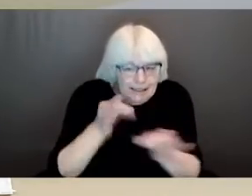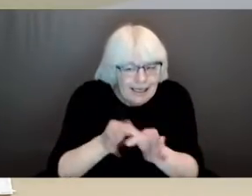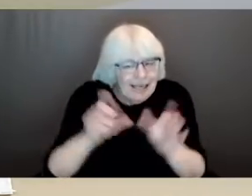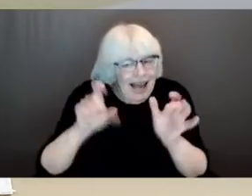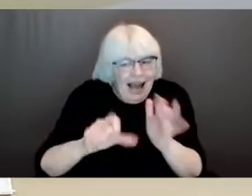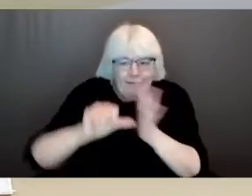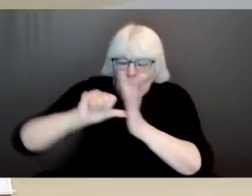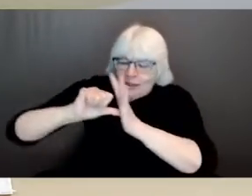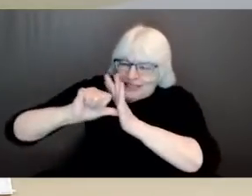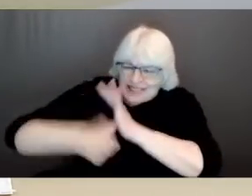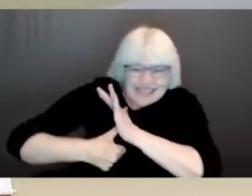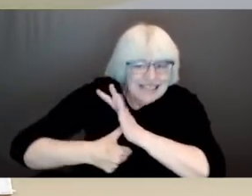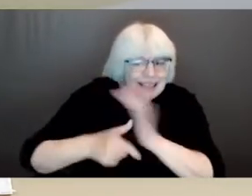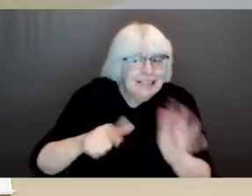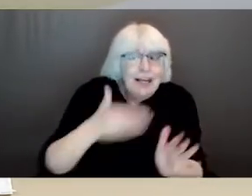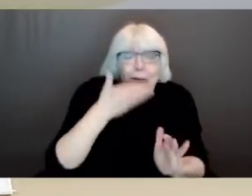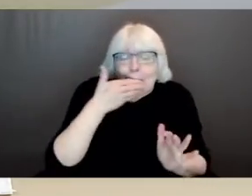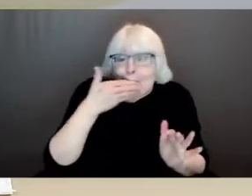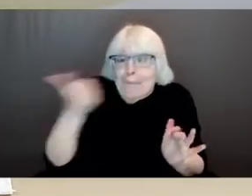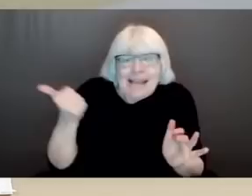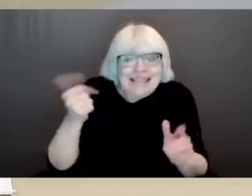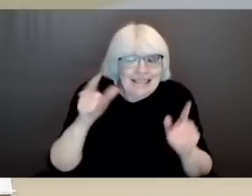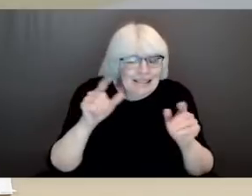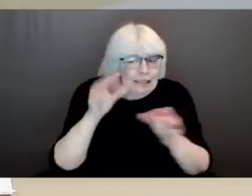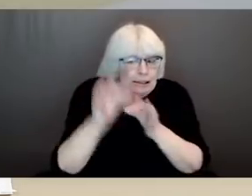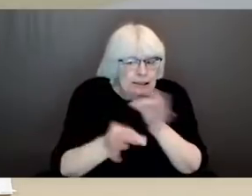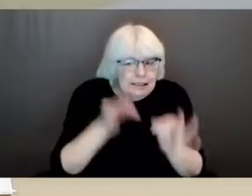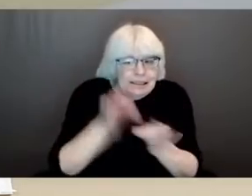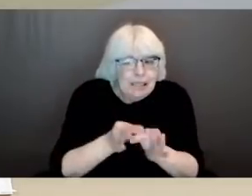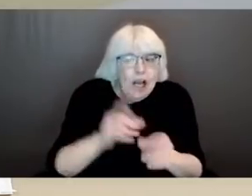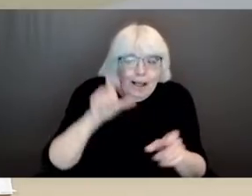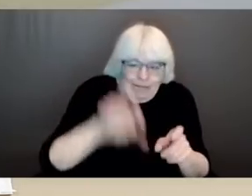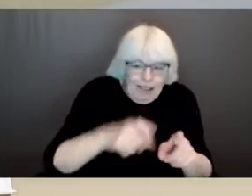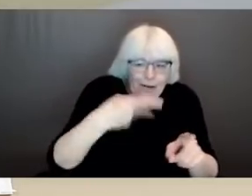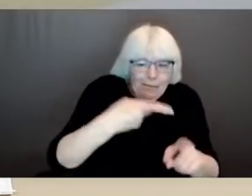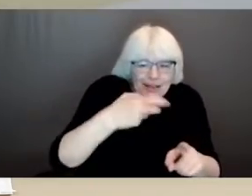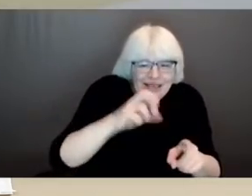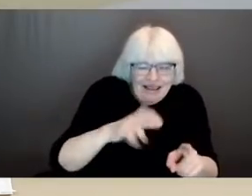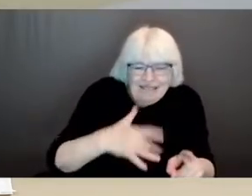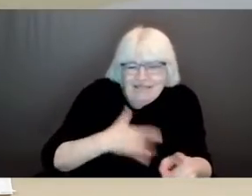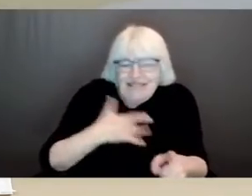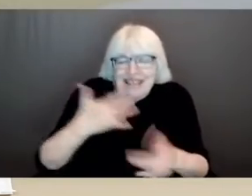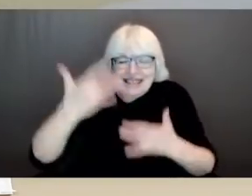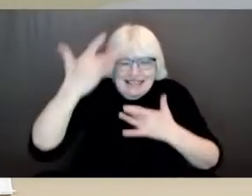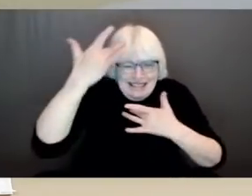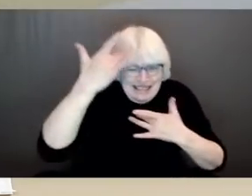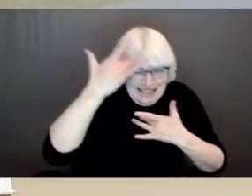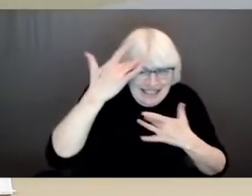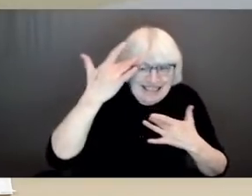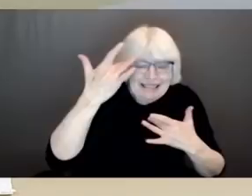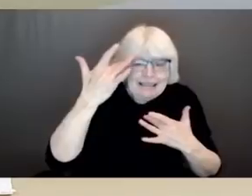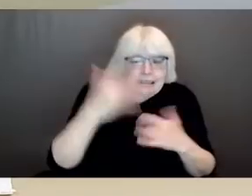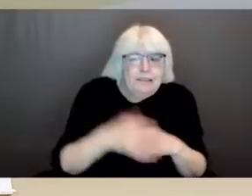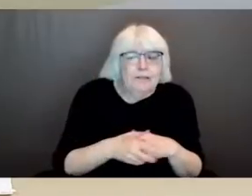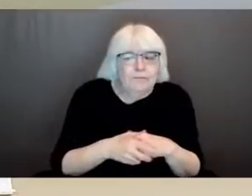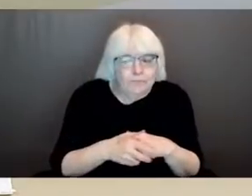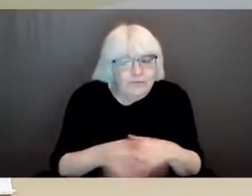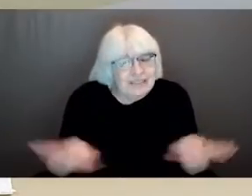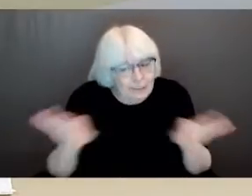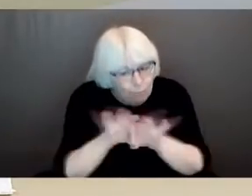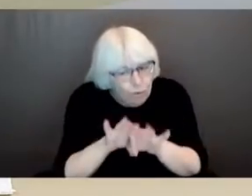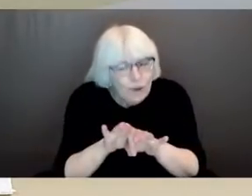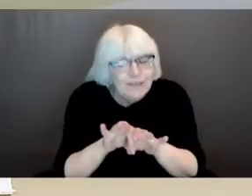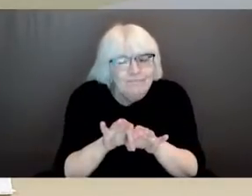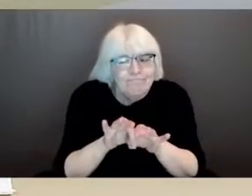with symptoms is a PCR test, which is the only test that can be used to diagnose an individual with